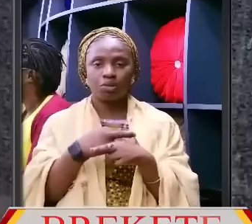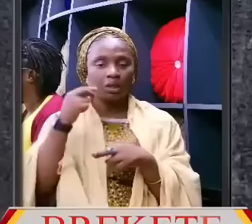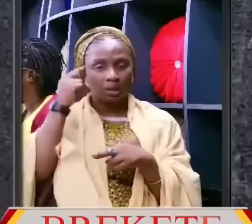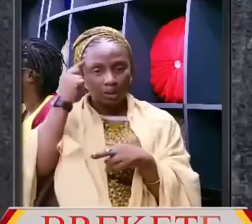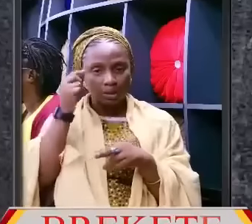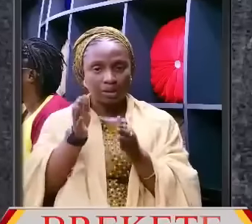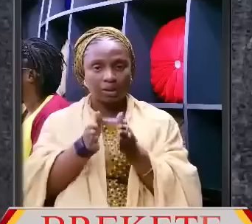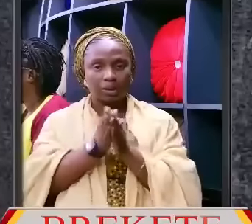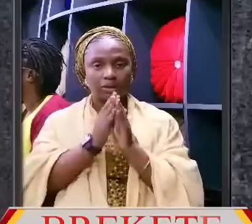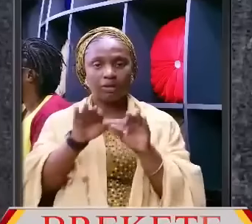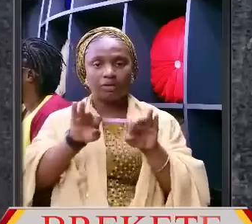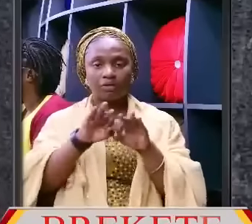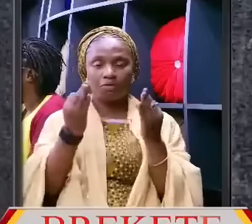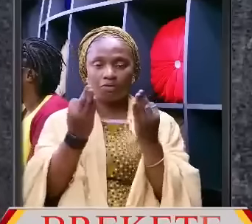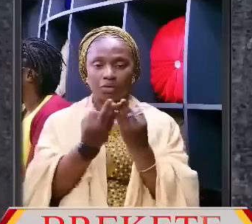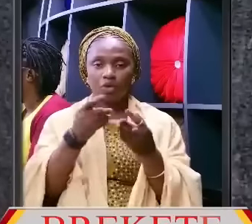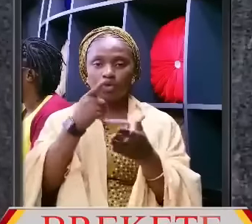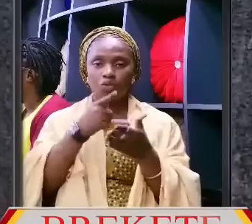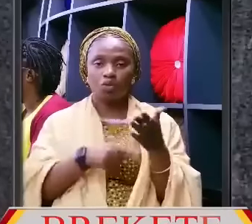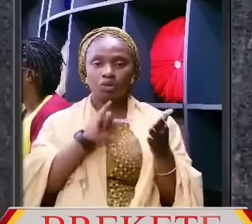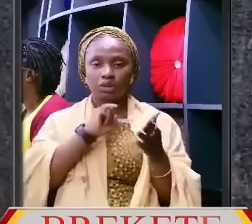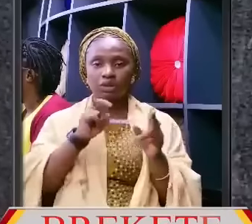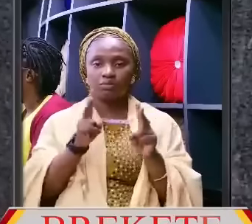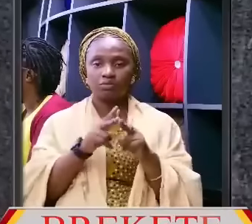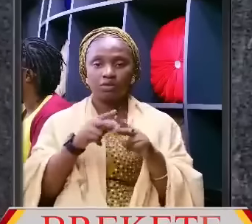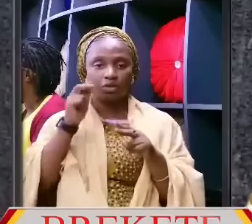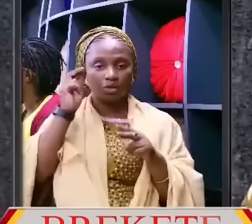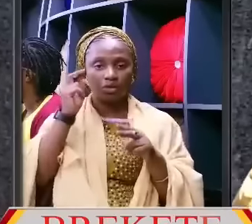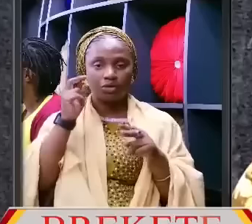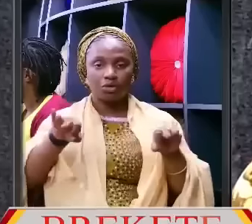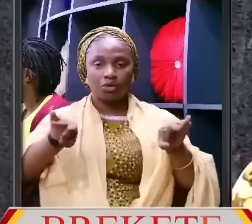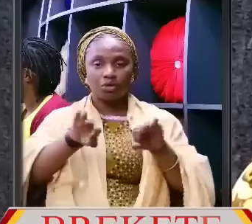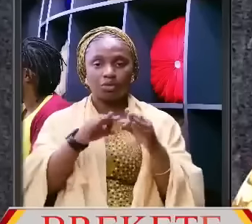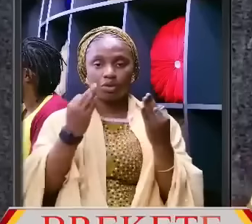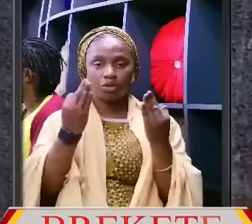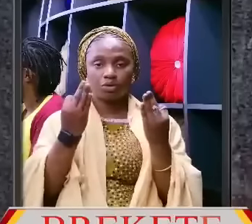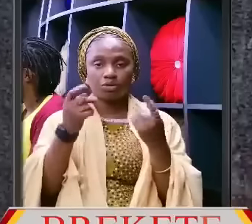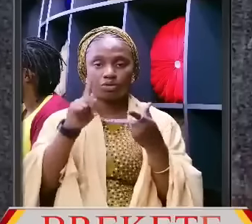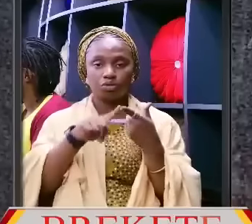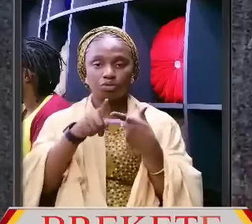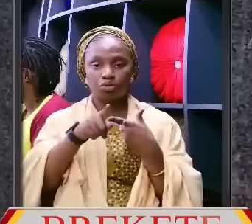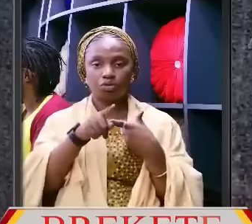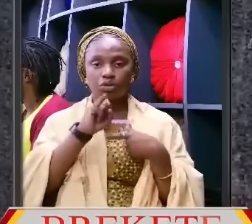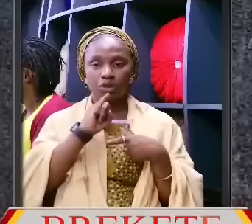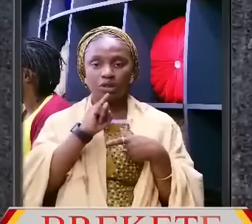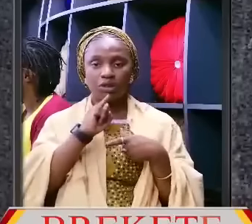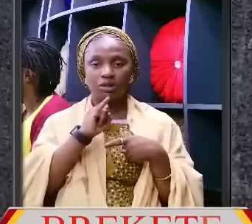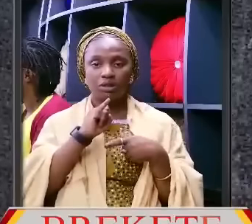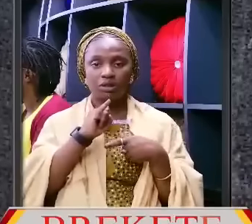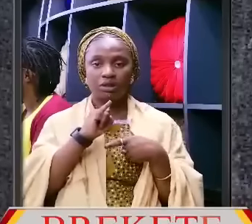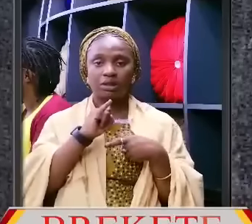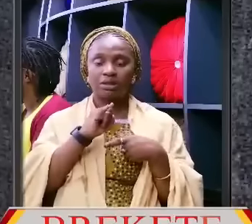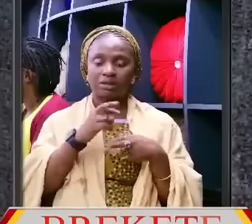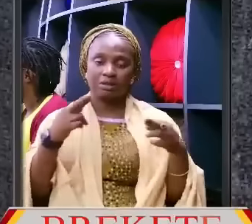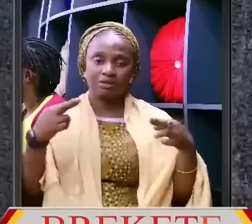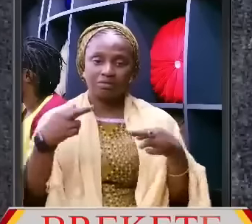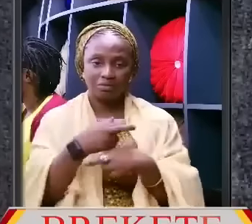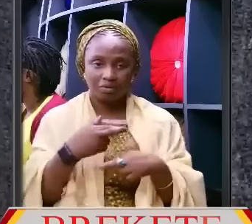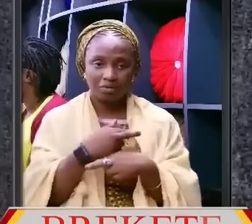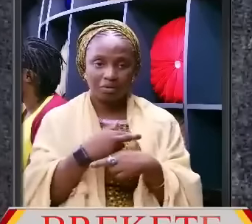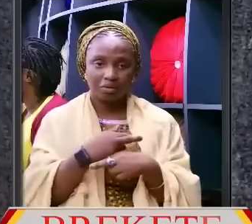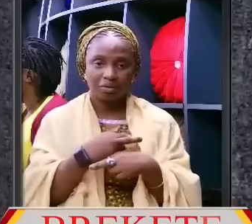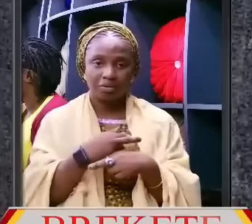family. What is more important to you? Is it the family or the house? Is it the unity and the love in the family that is more important